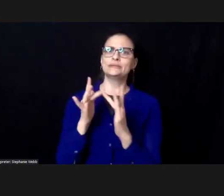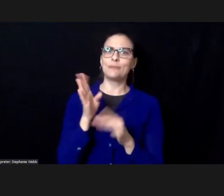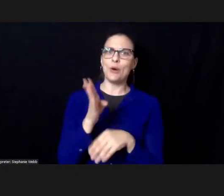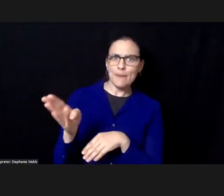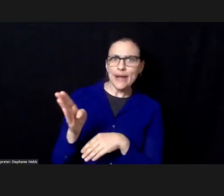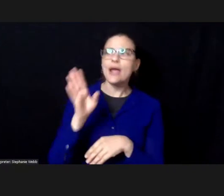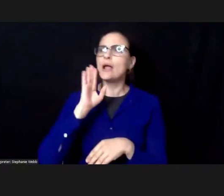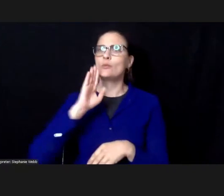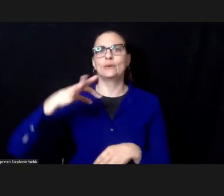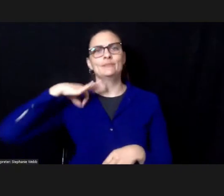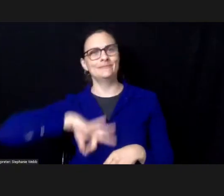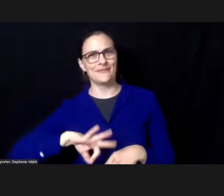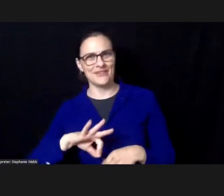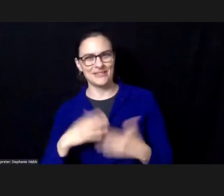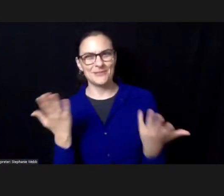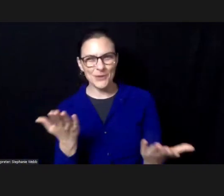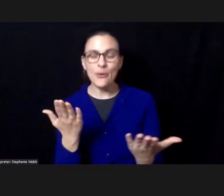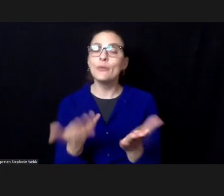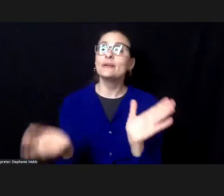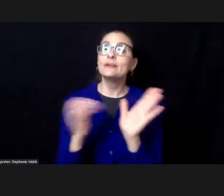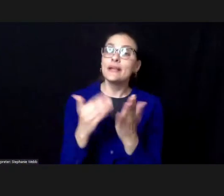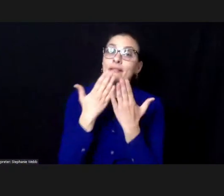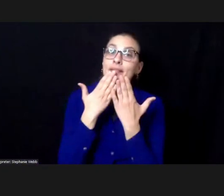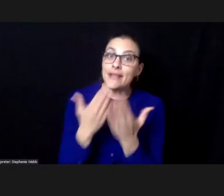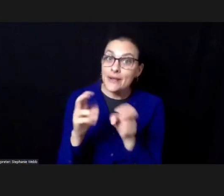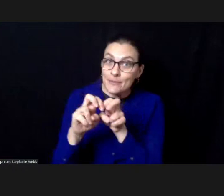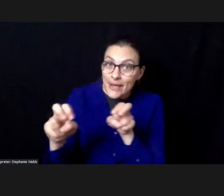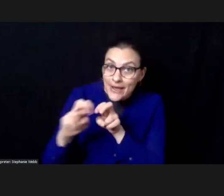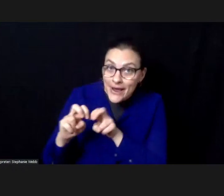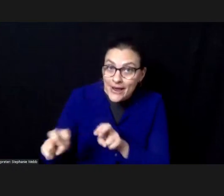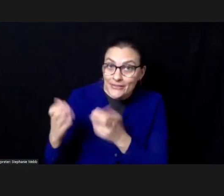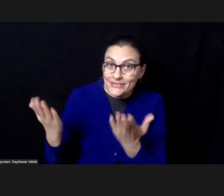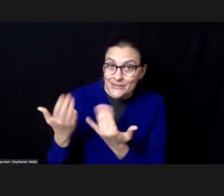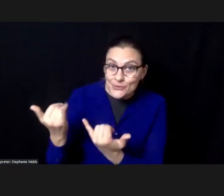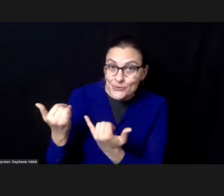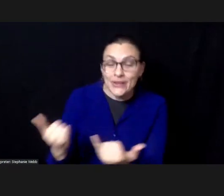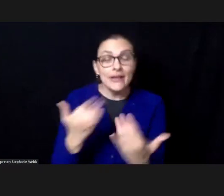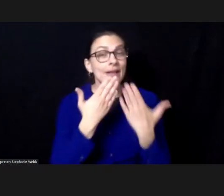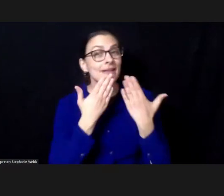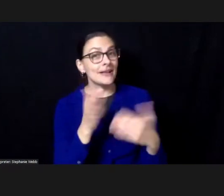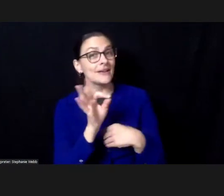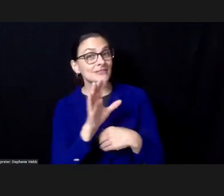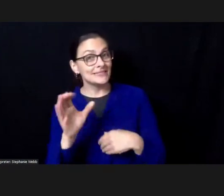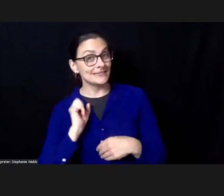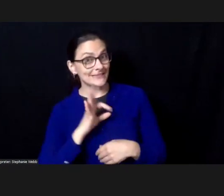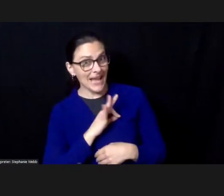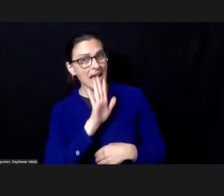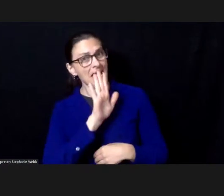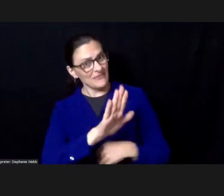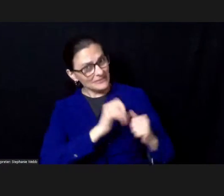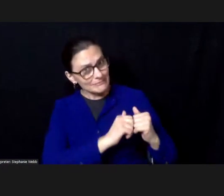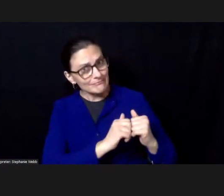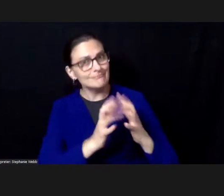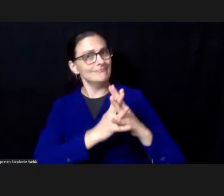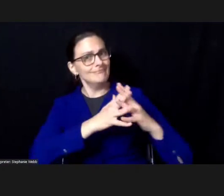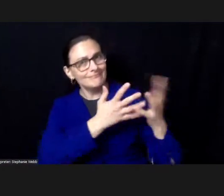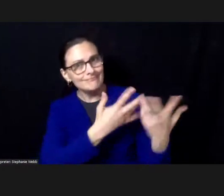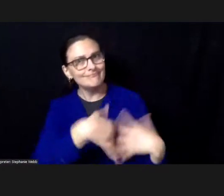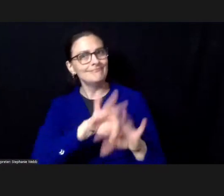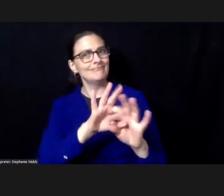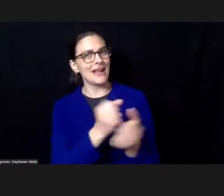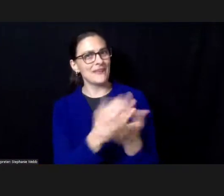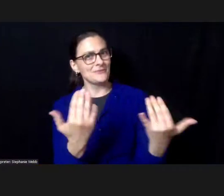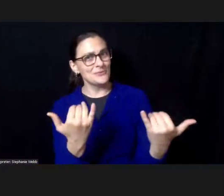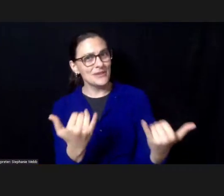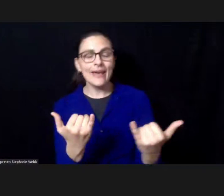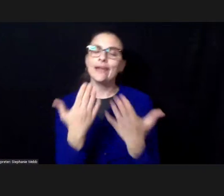for joining us today, the commission staff for their hard work in setting us up, and of course for you for joining us. I look forward